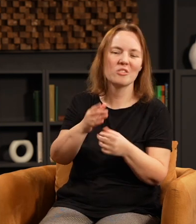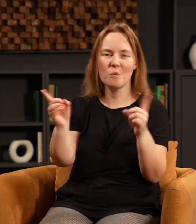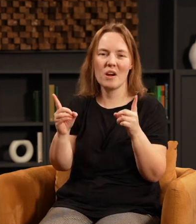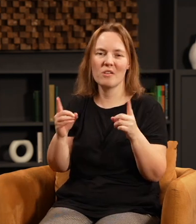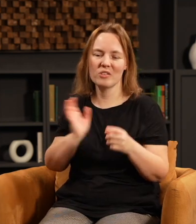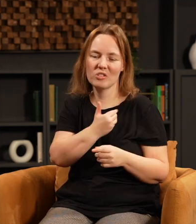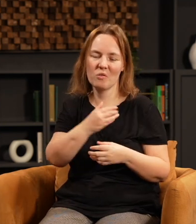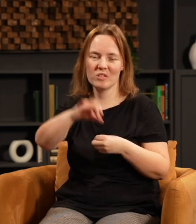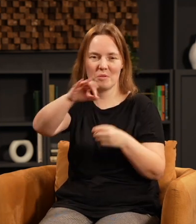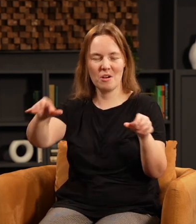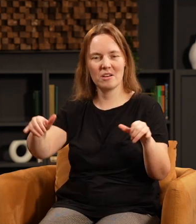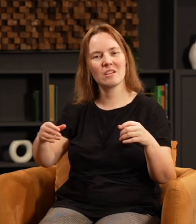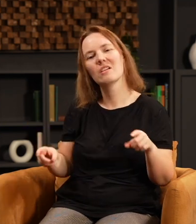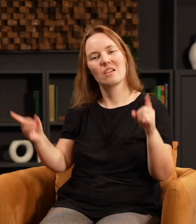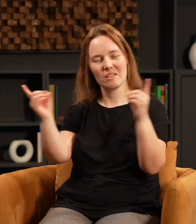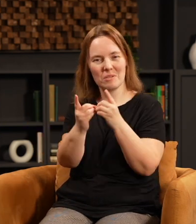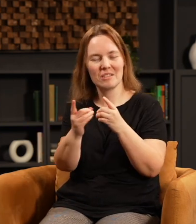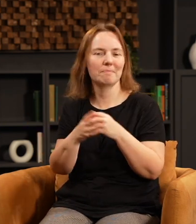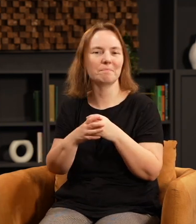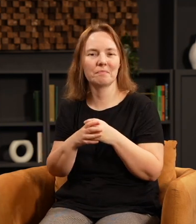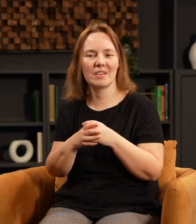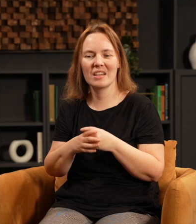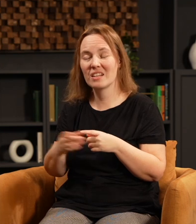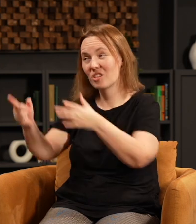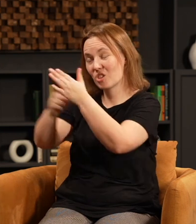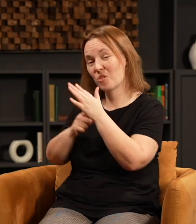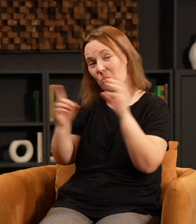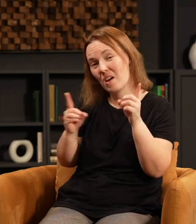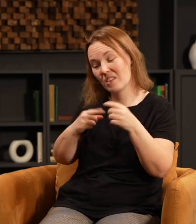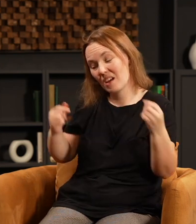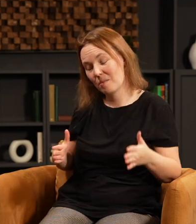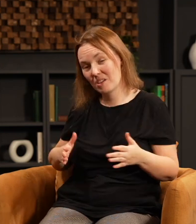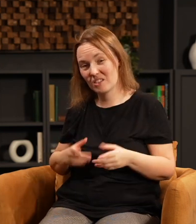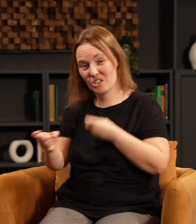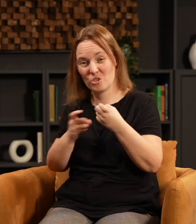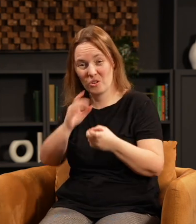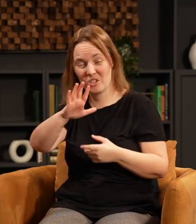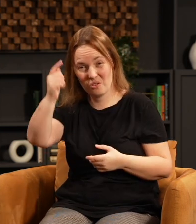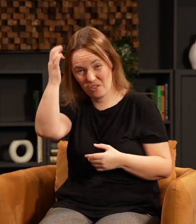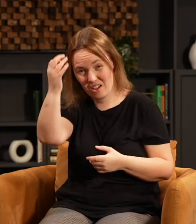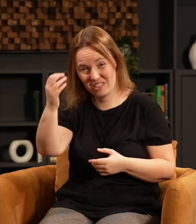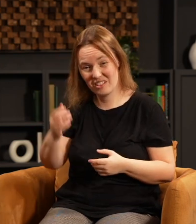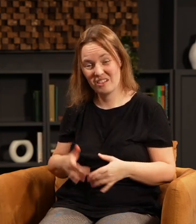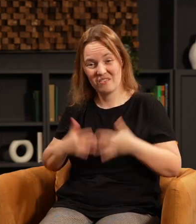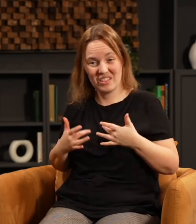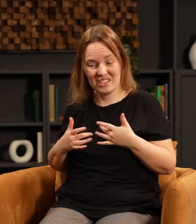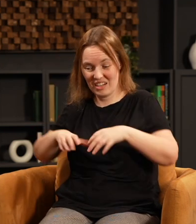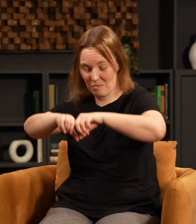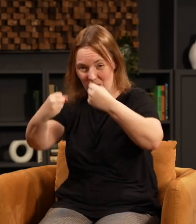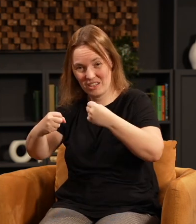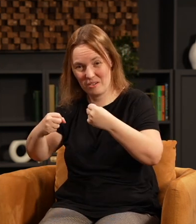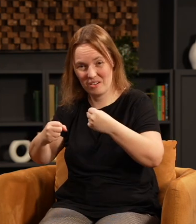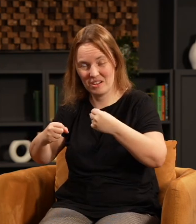able to show you where the enemy is controlling your thoughts and your feelings, and then he can break that grip. He can take the soul and the spirit that have come